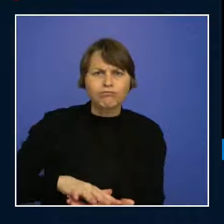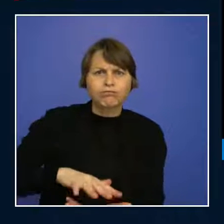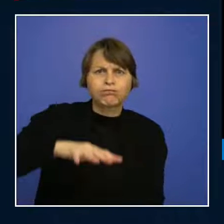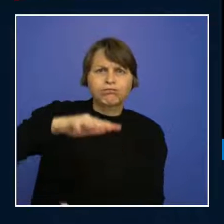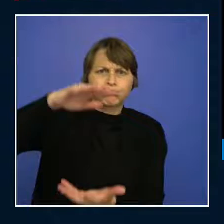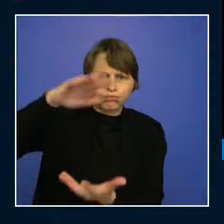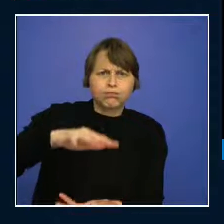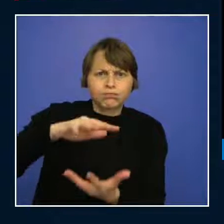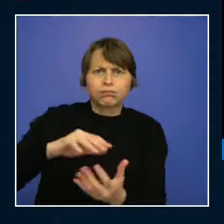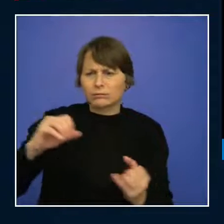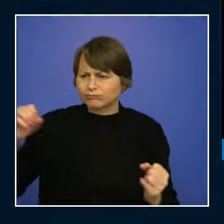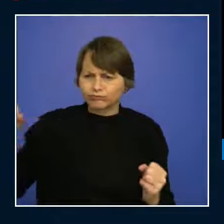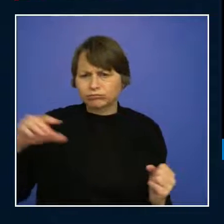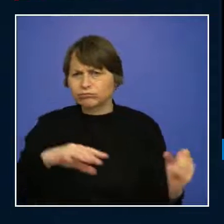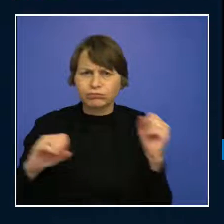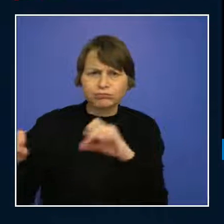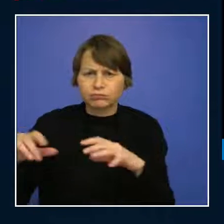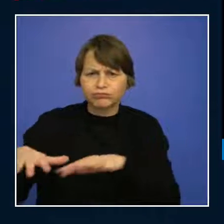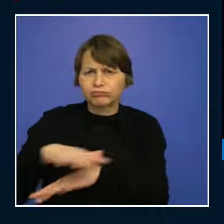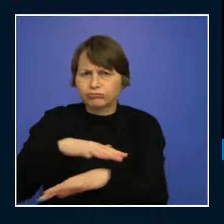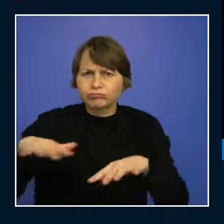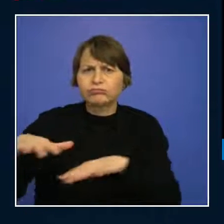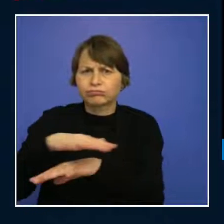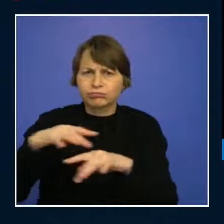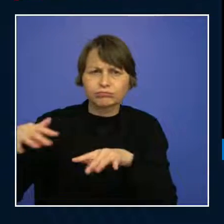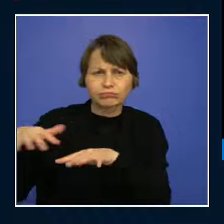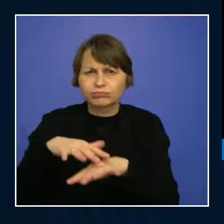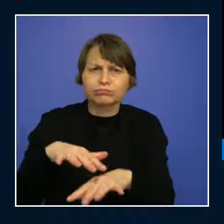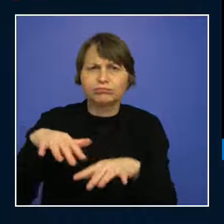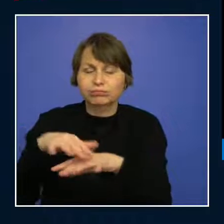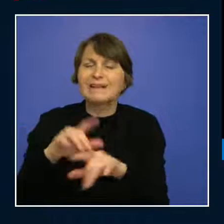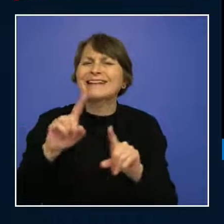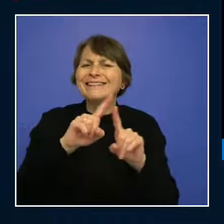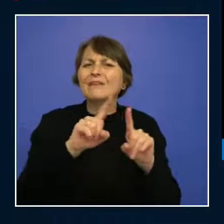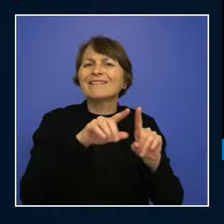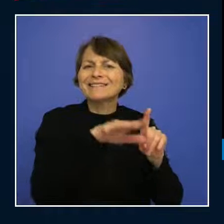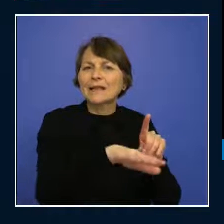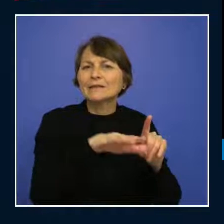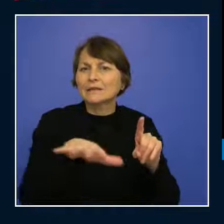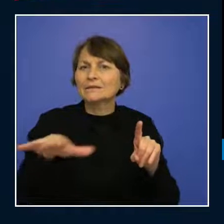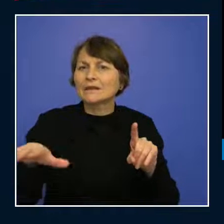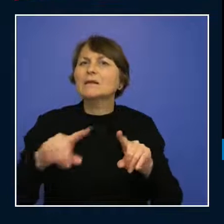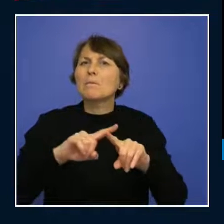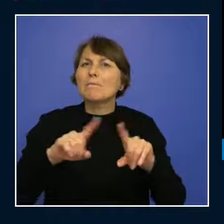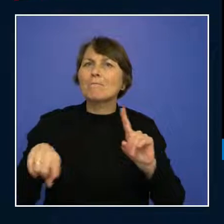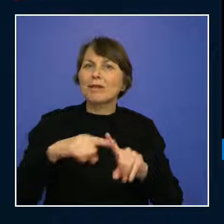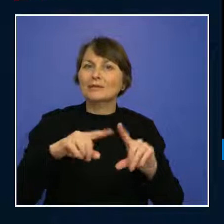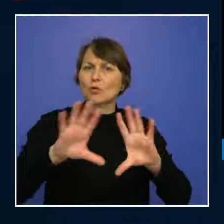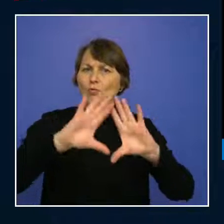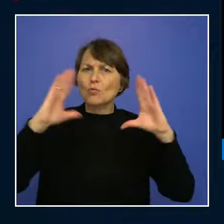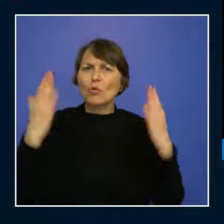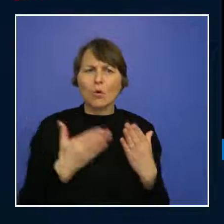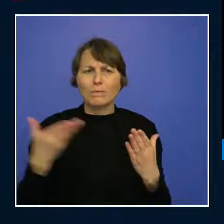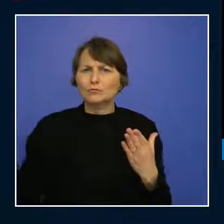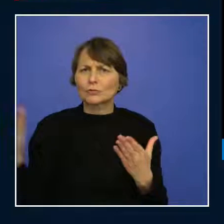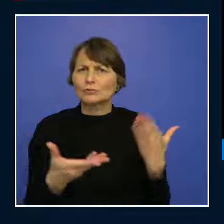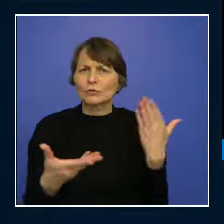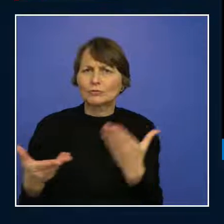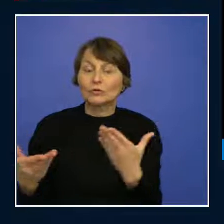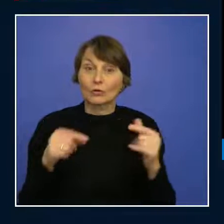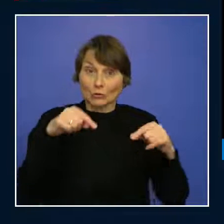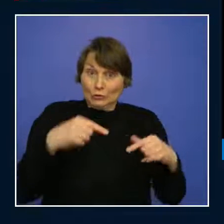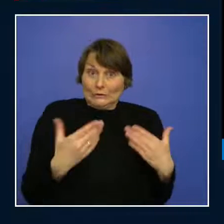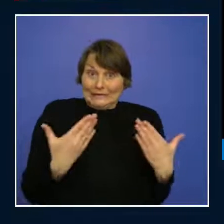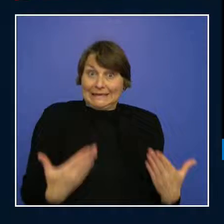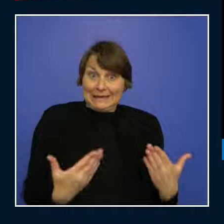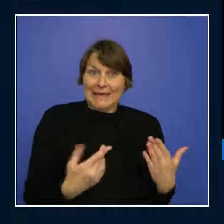traffic and be able to deal with a lot of scenarios, and a global service as well. So these products that I'm talking about today have been